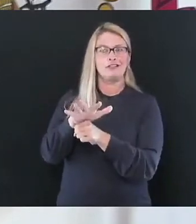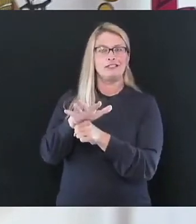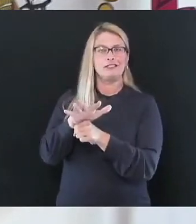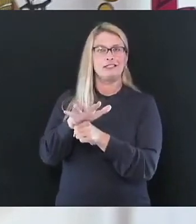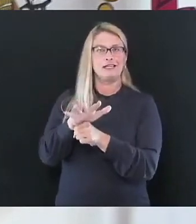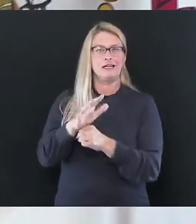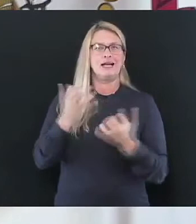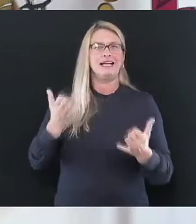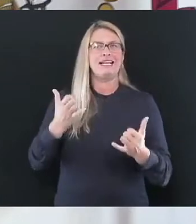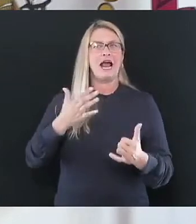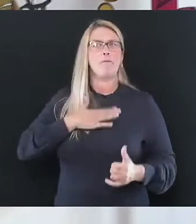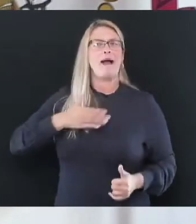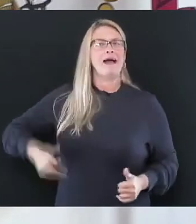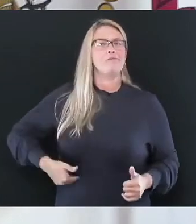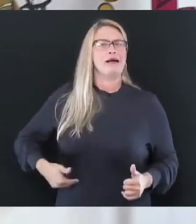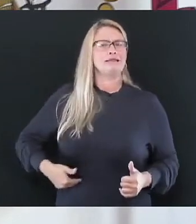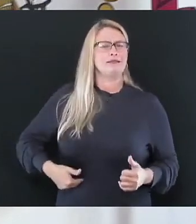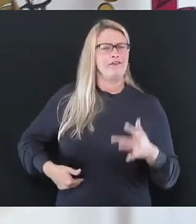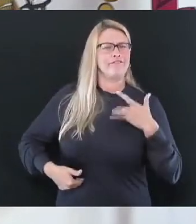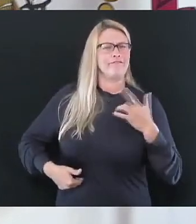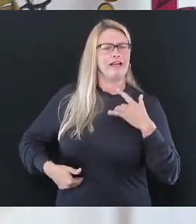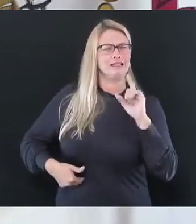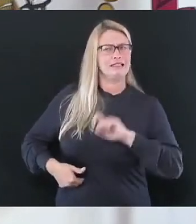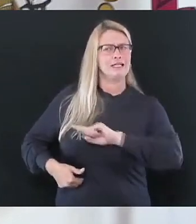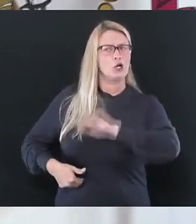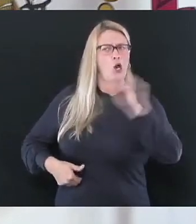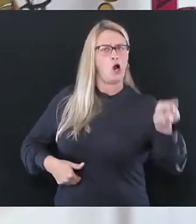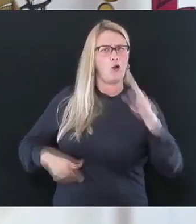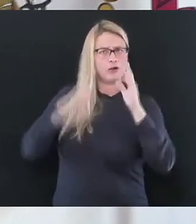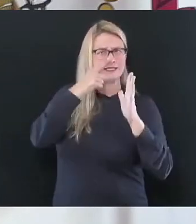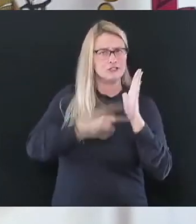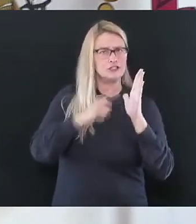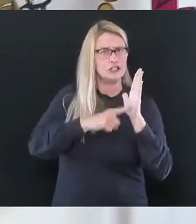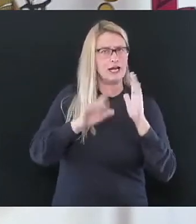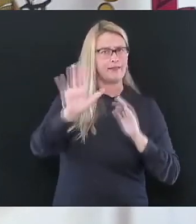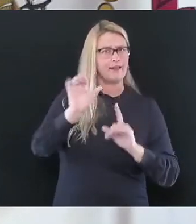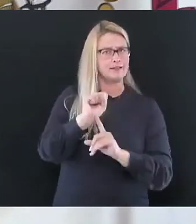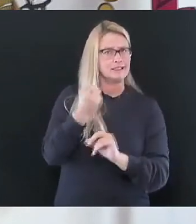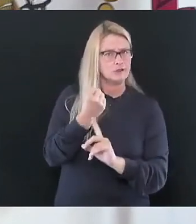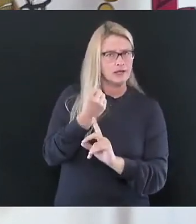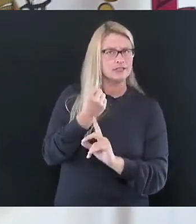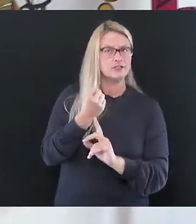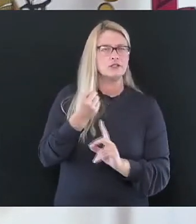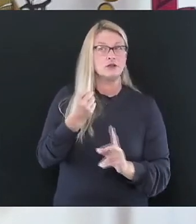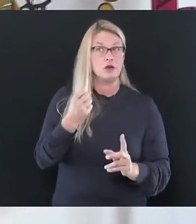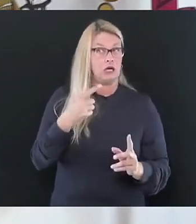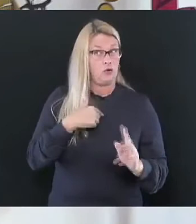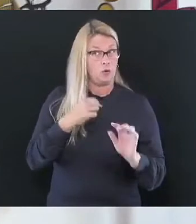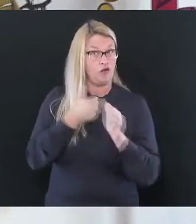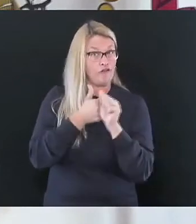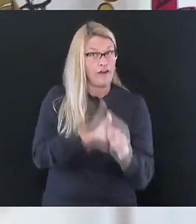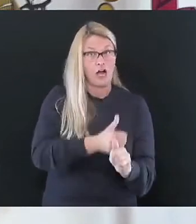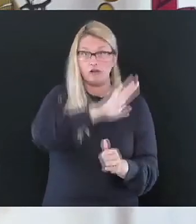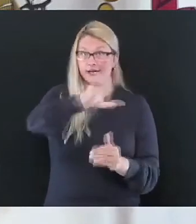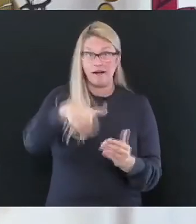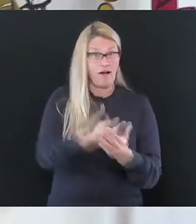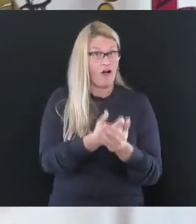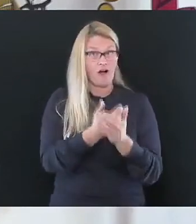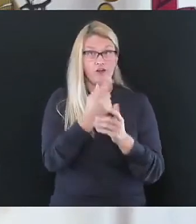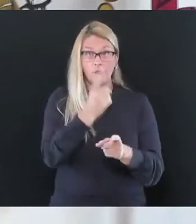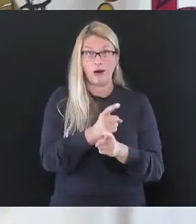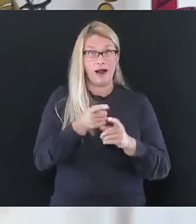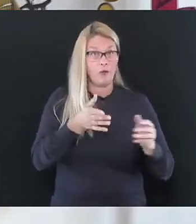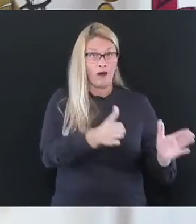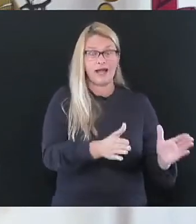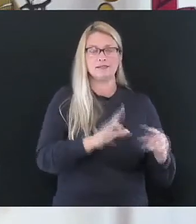my gut, not my brain, and my gut tells me that even though we're assured we're doing everything we possibly can do, it